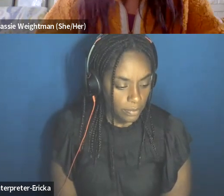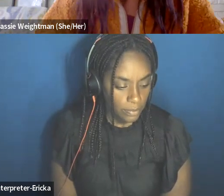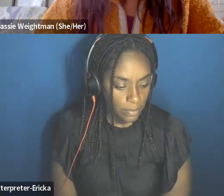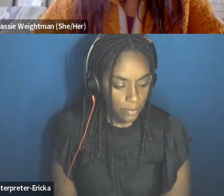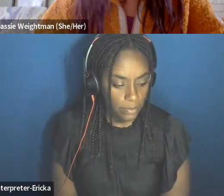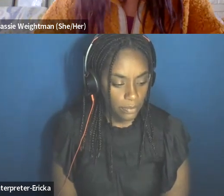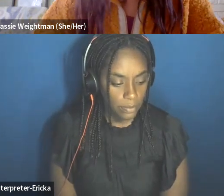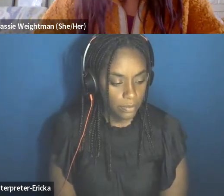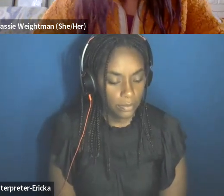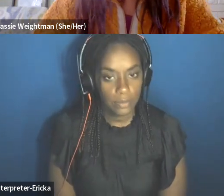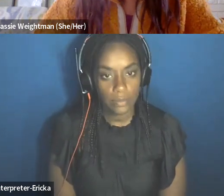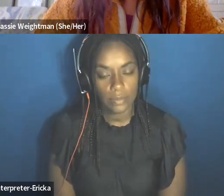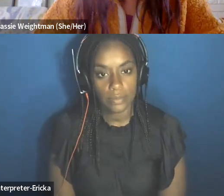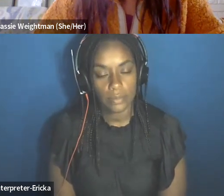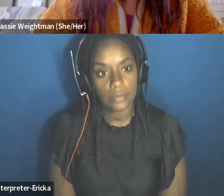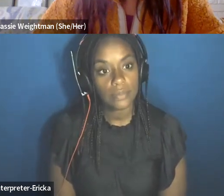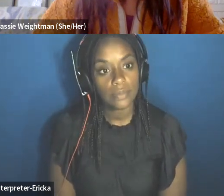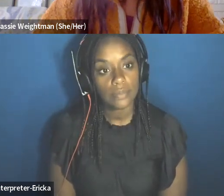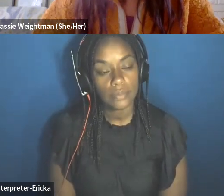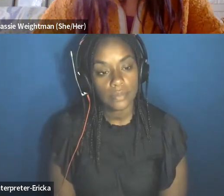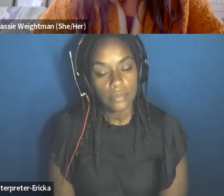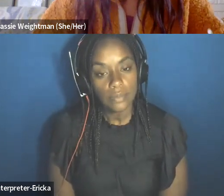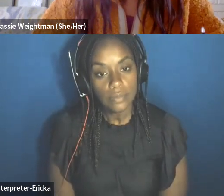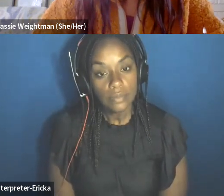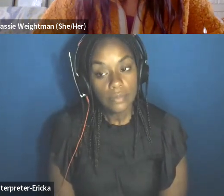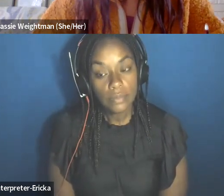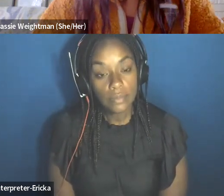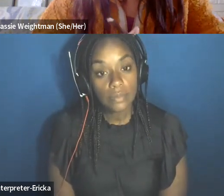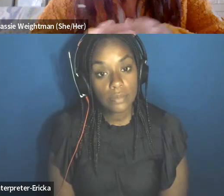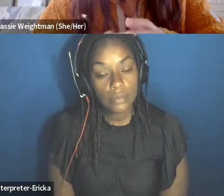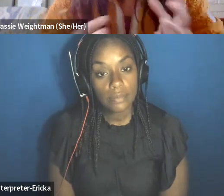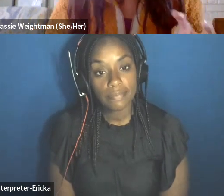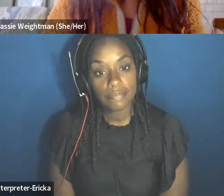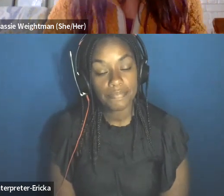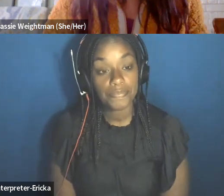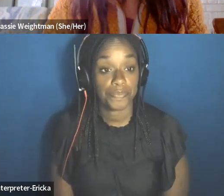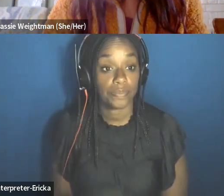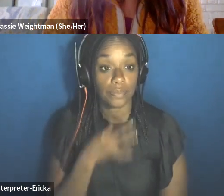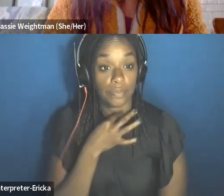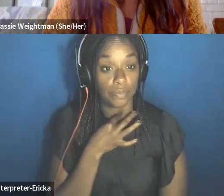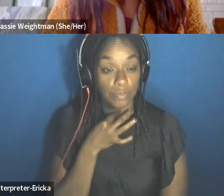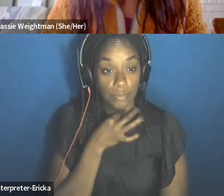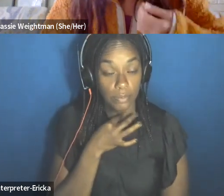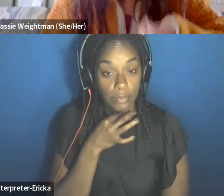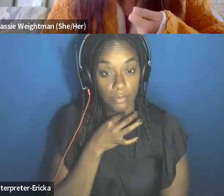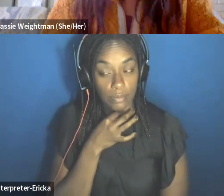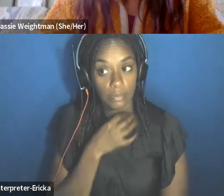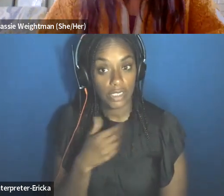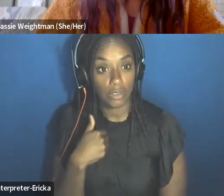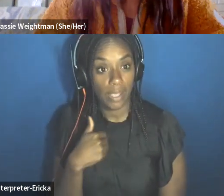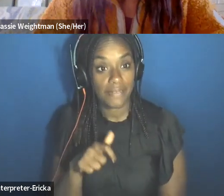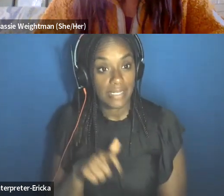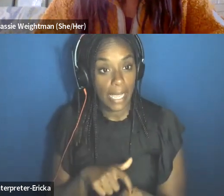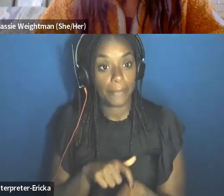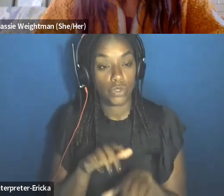about, I'm kind of just curious, has anyone do you feel like you're having time to do activities within